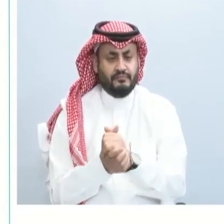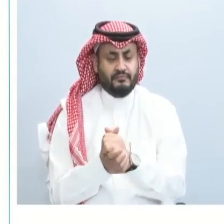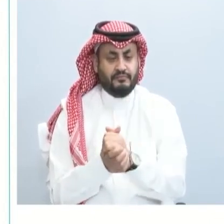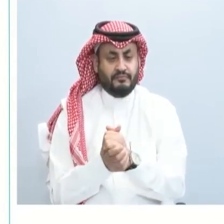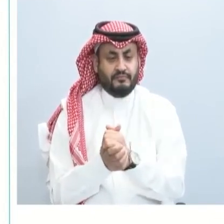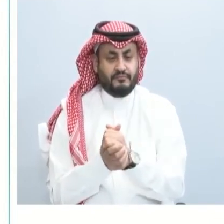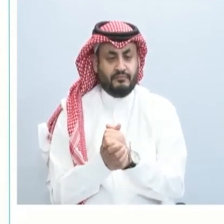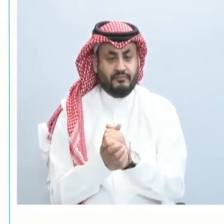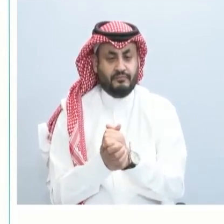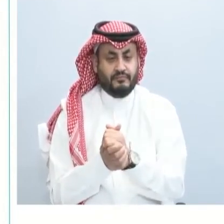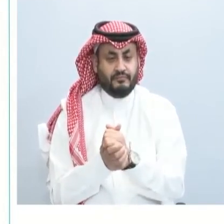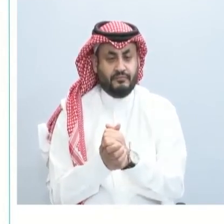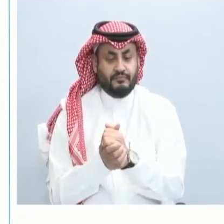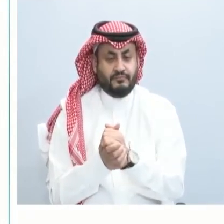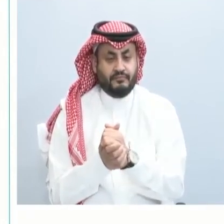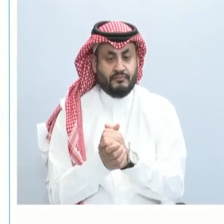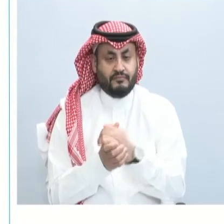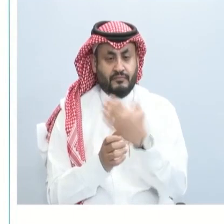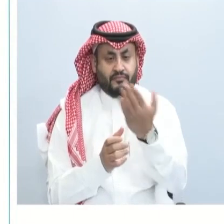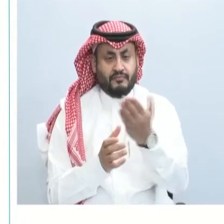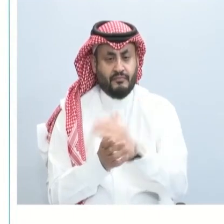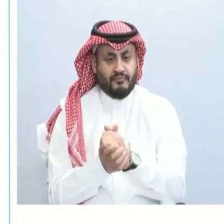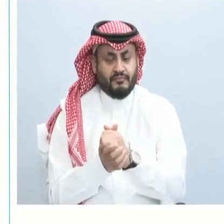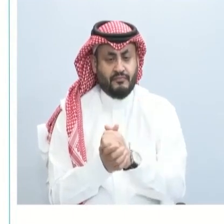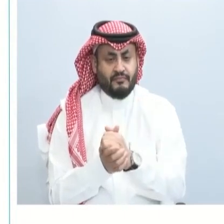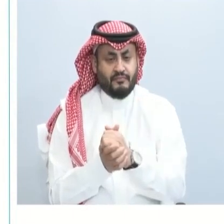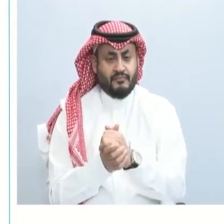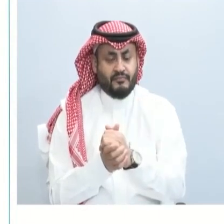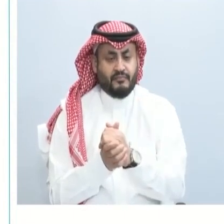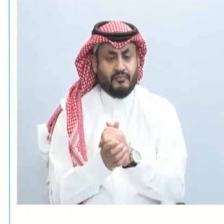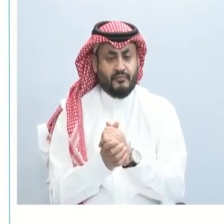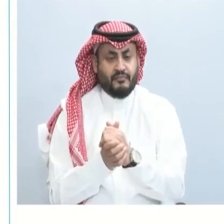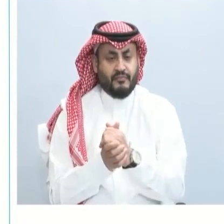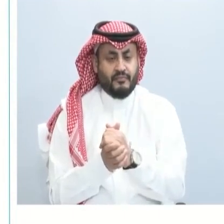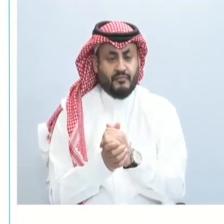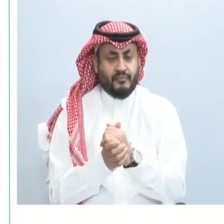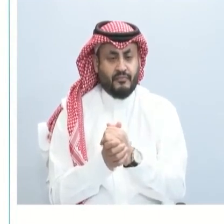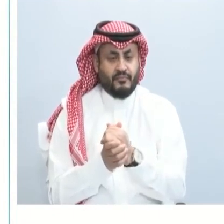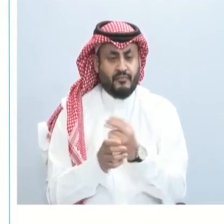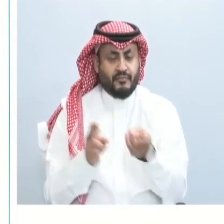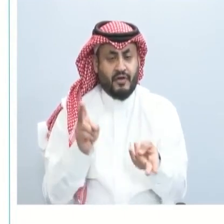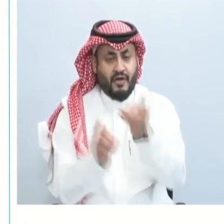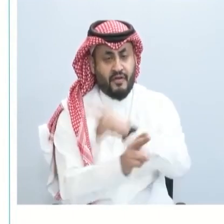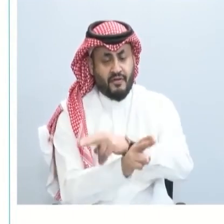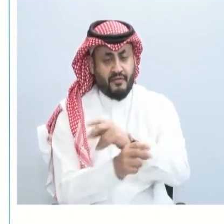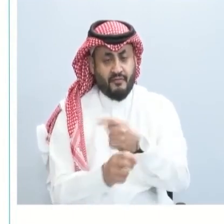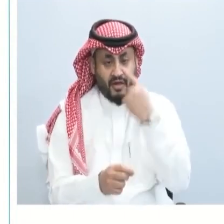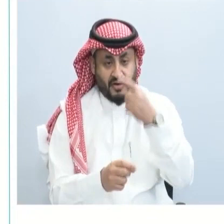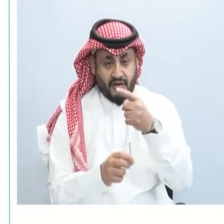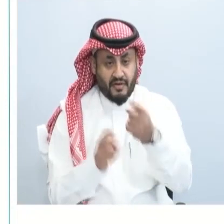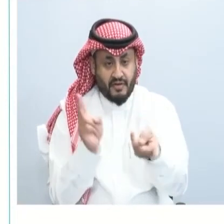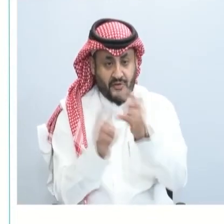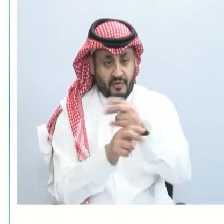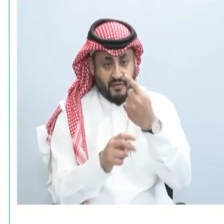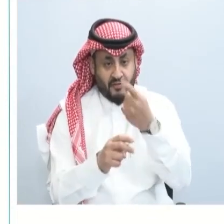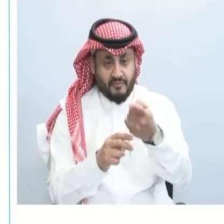of he saw me, we can use the object pronoun. We can see we saw him.